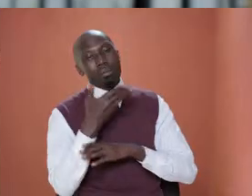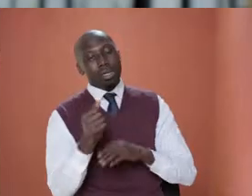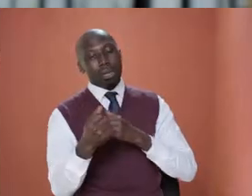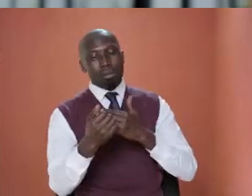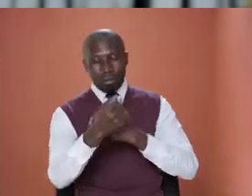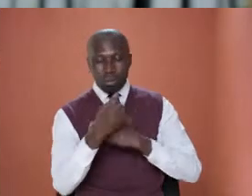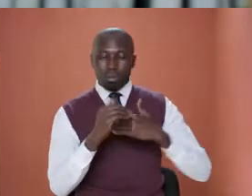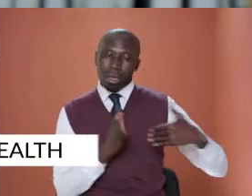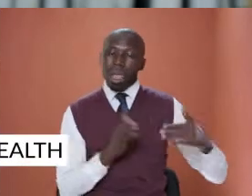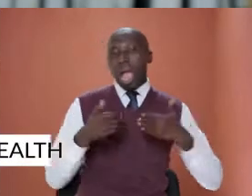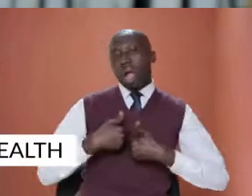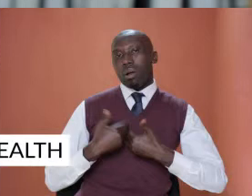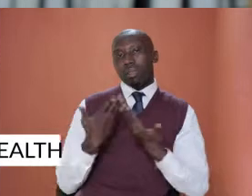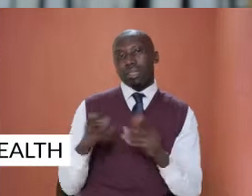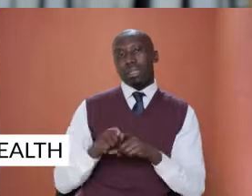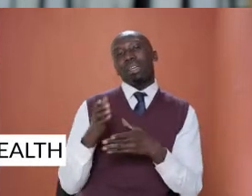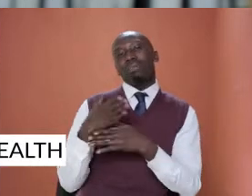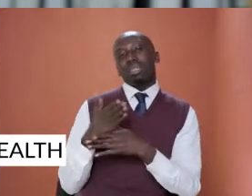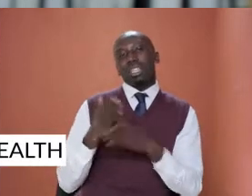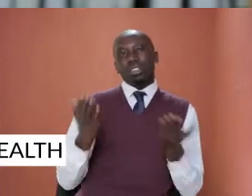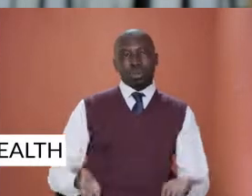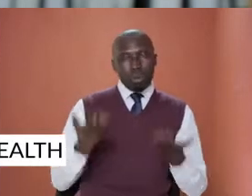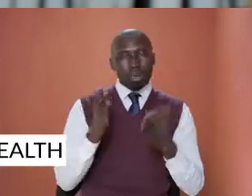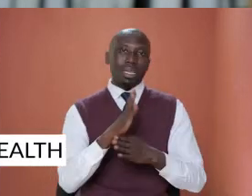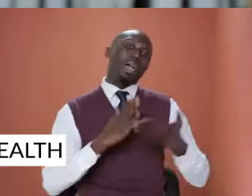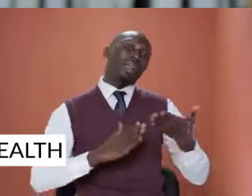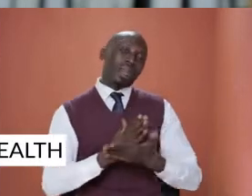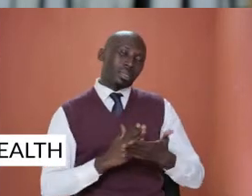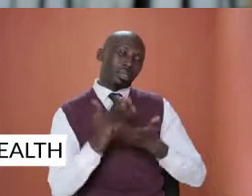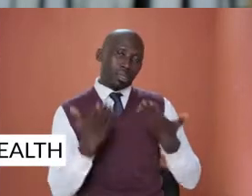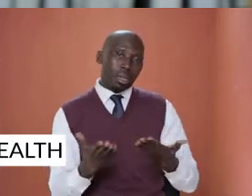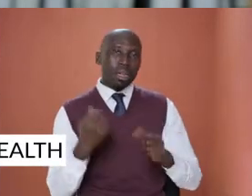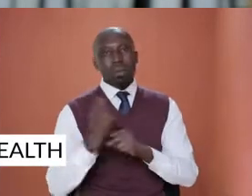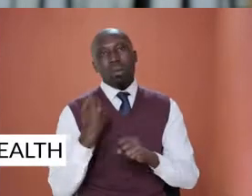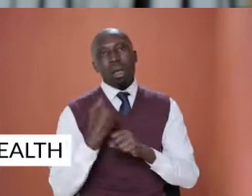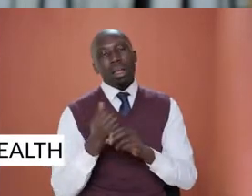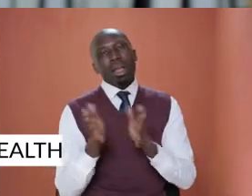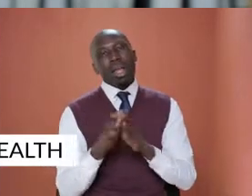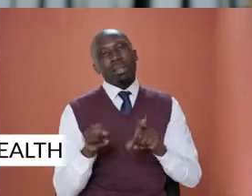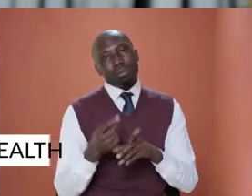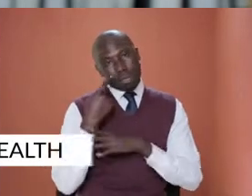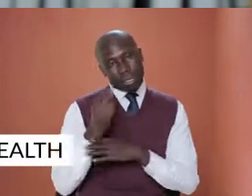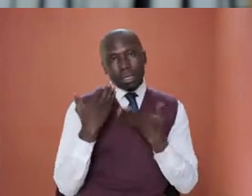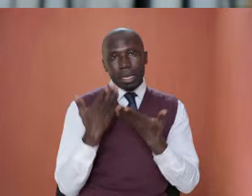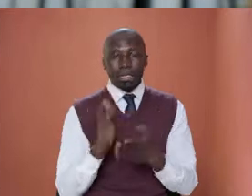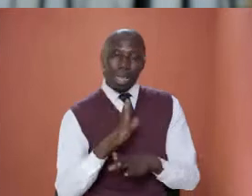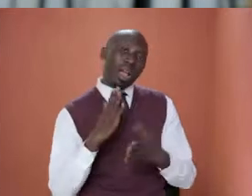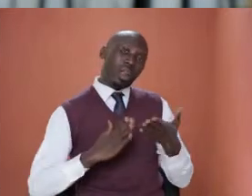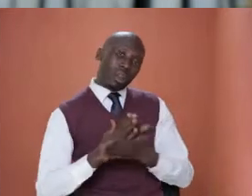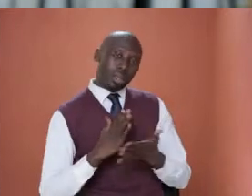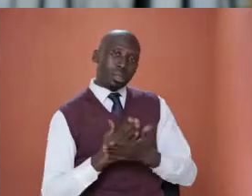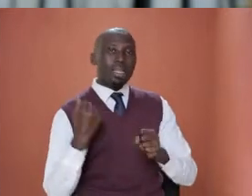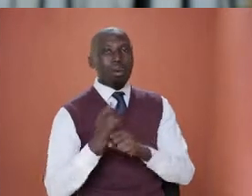better. So ours as the ministry is to promote their right to work and to ensure that their rights at